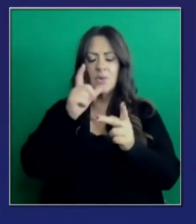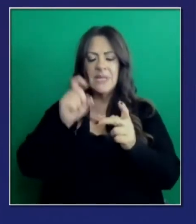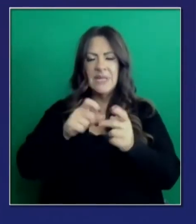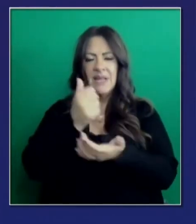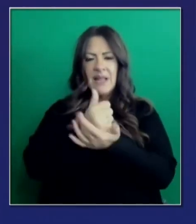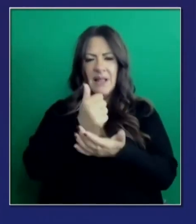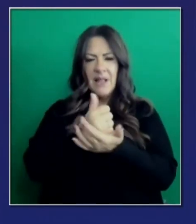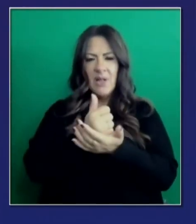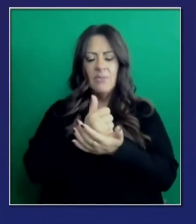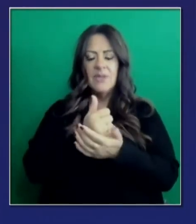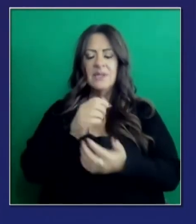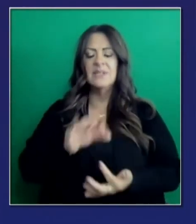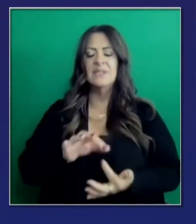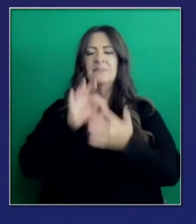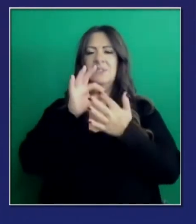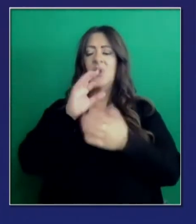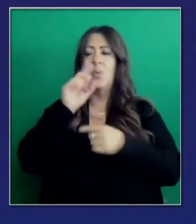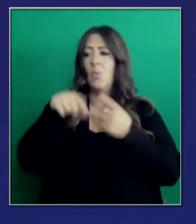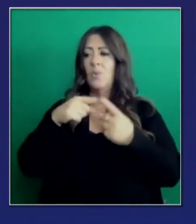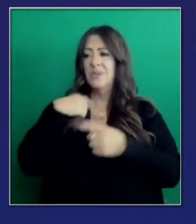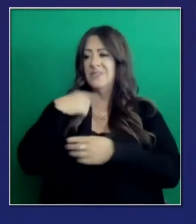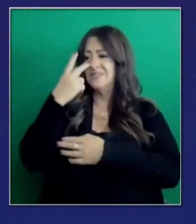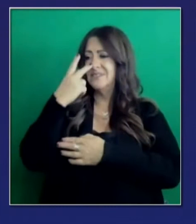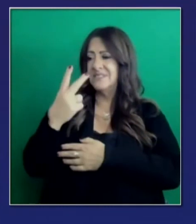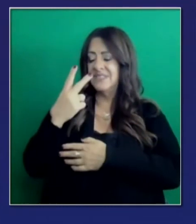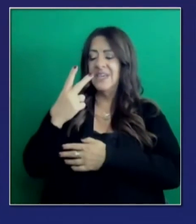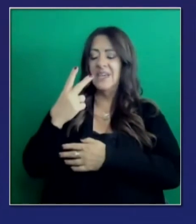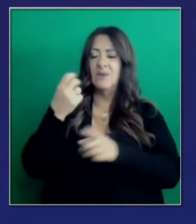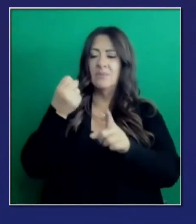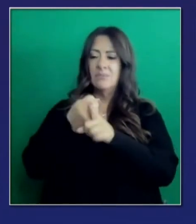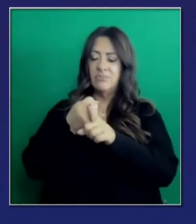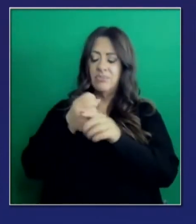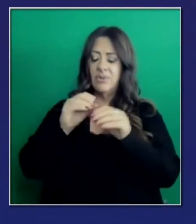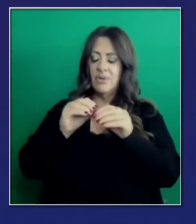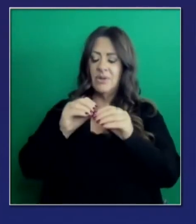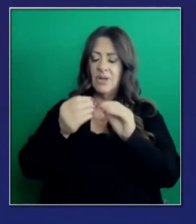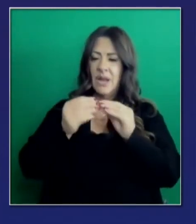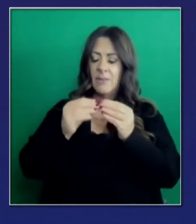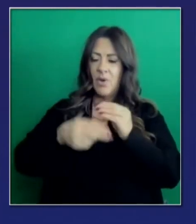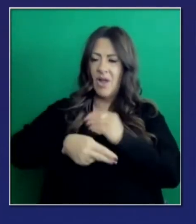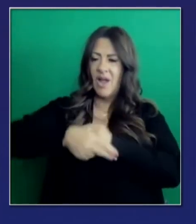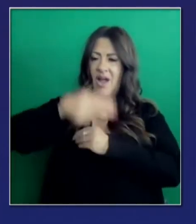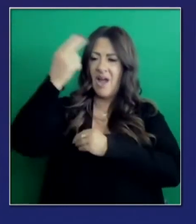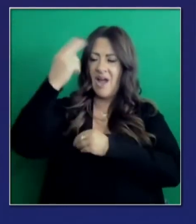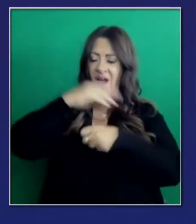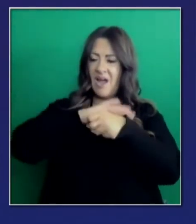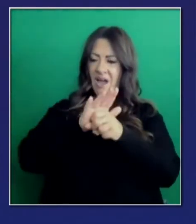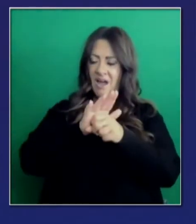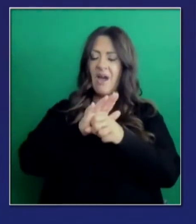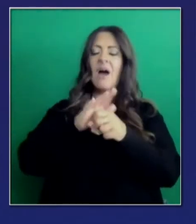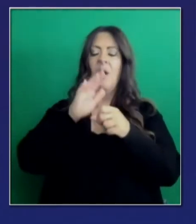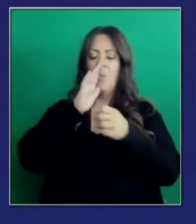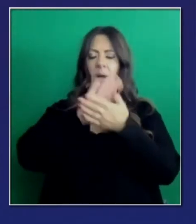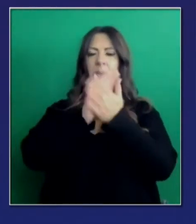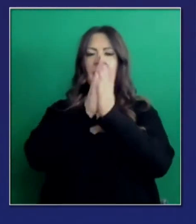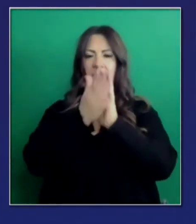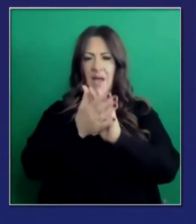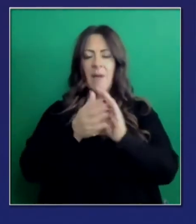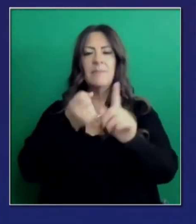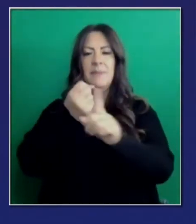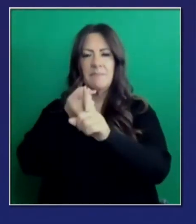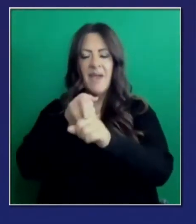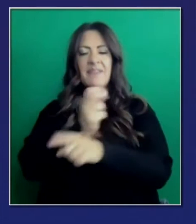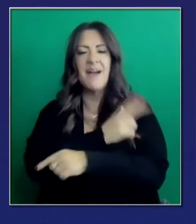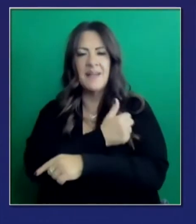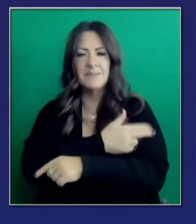transmission. So today, as we stand here, look at the models that include not just today's ICU conditions, but the